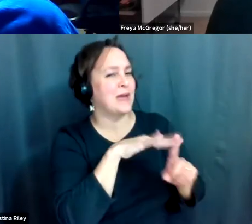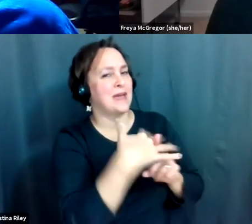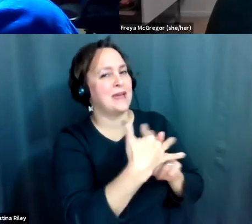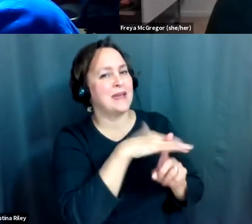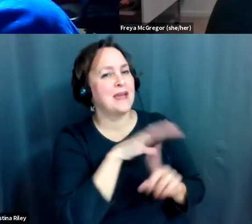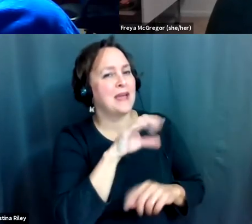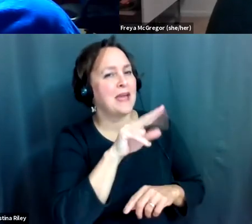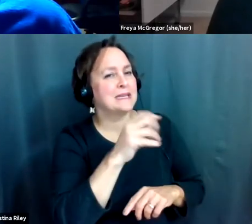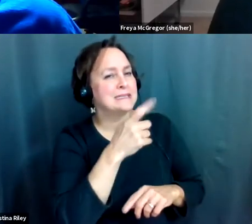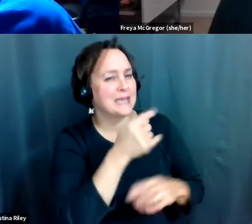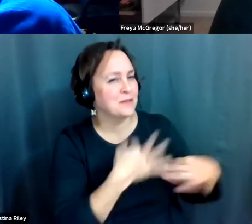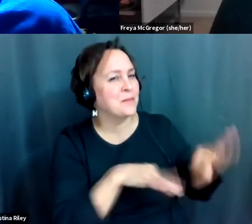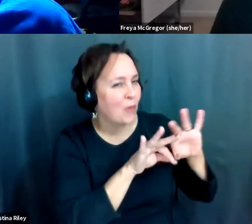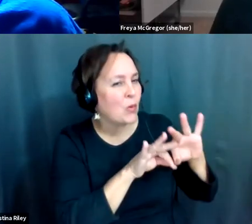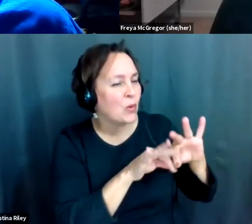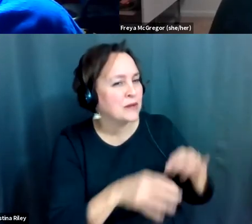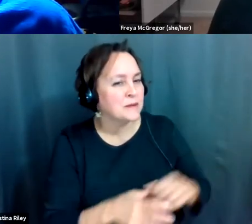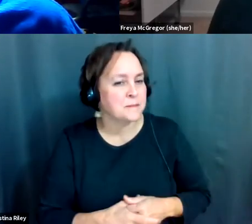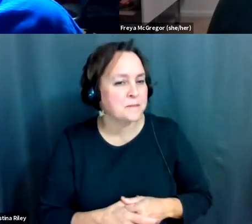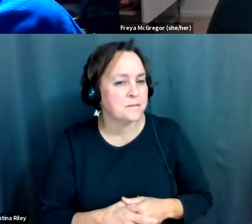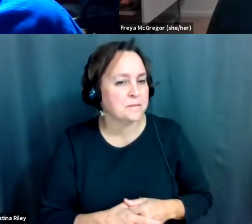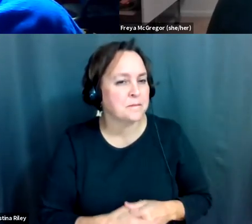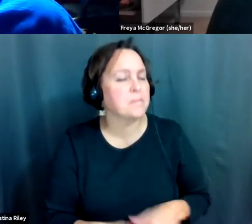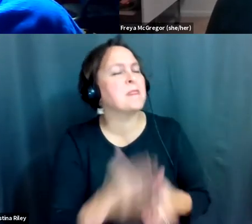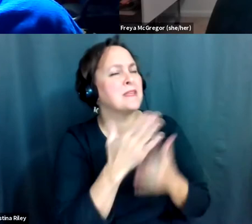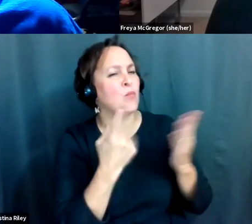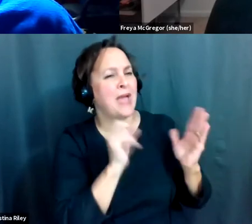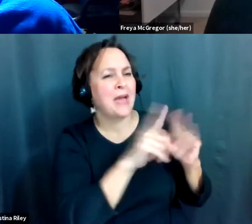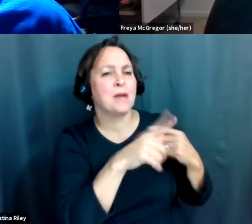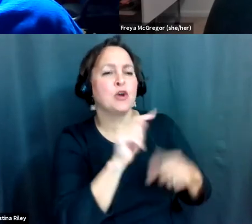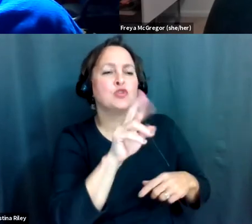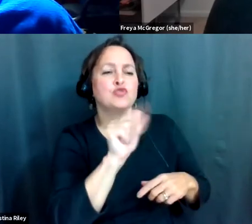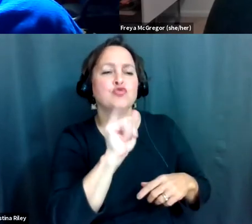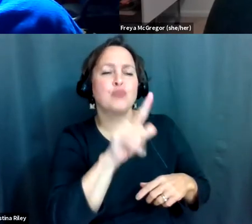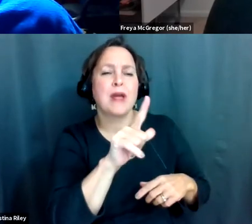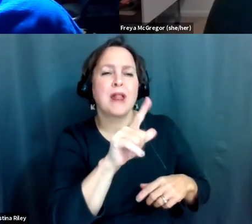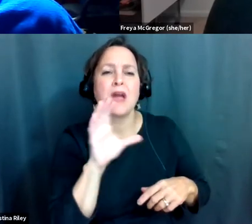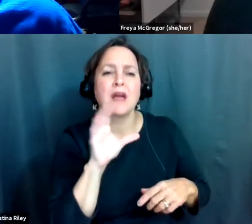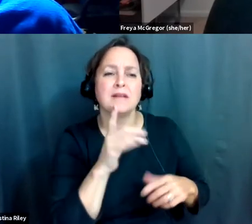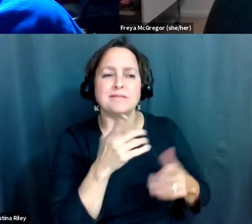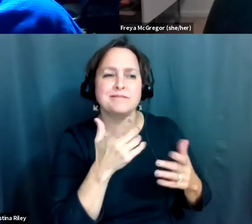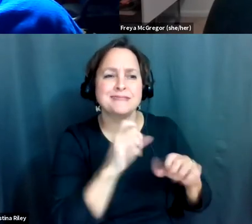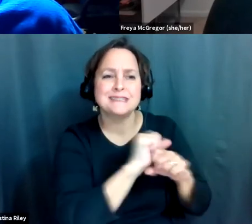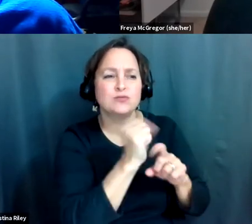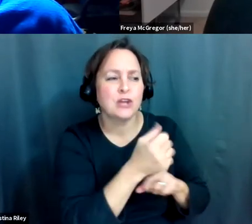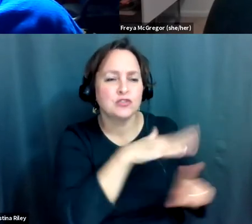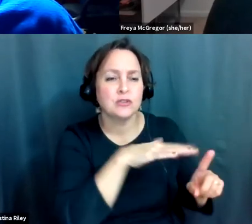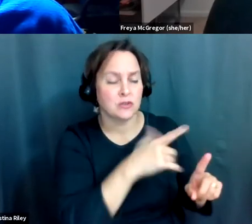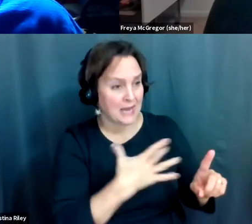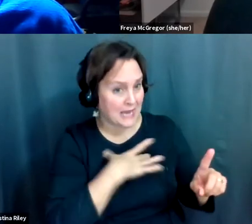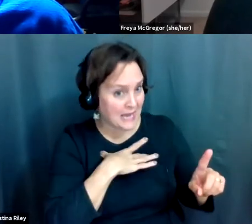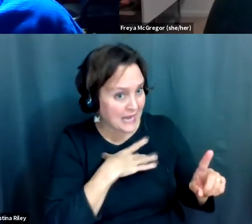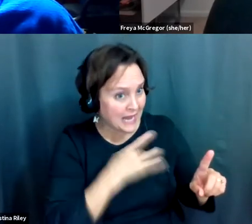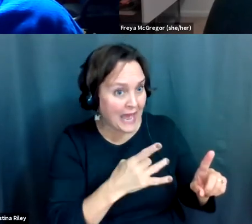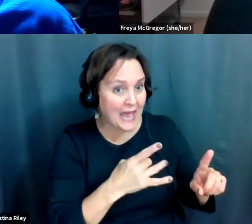really valuable. Yeah. Um, someone has asked you about trail conditions and whether you, um, whether you like